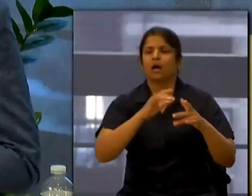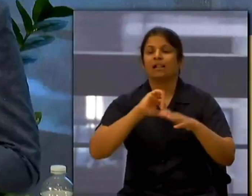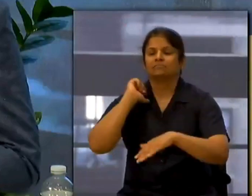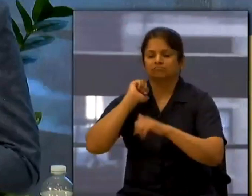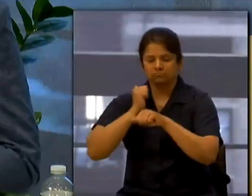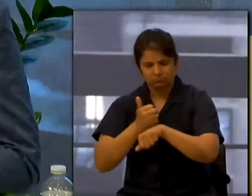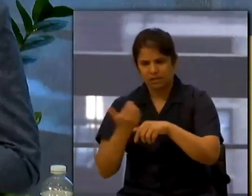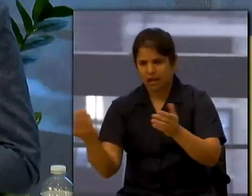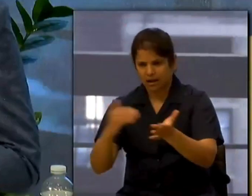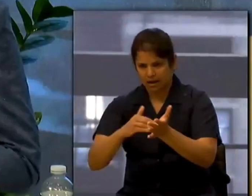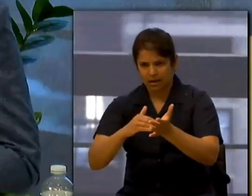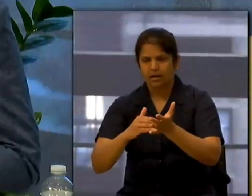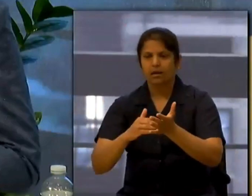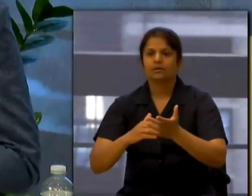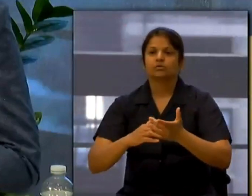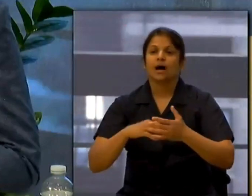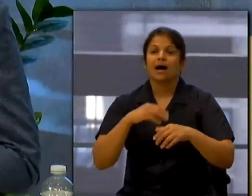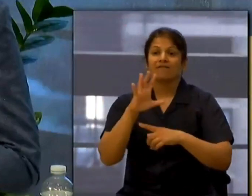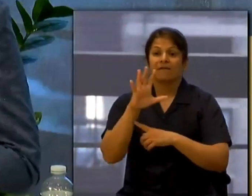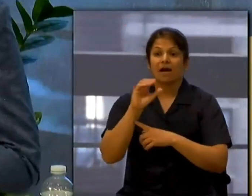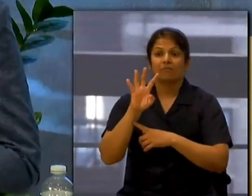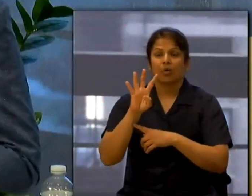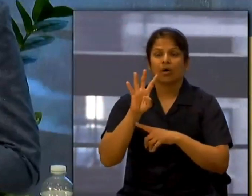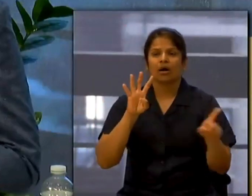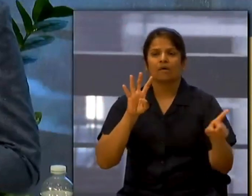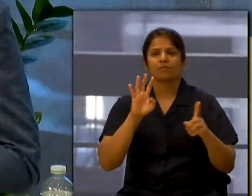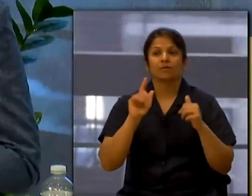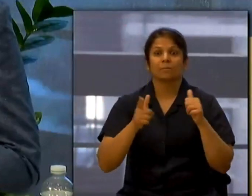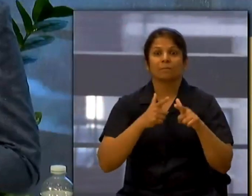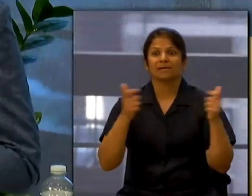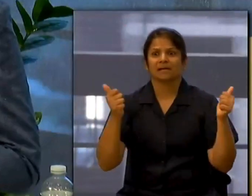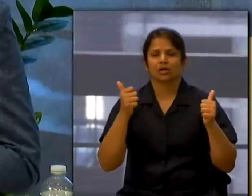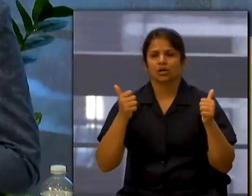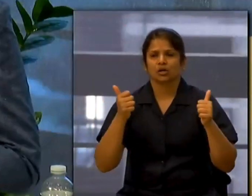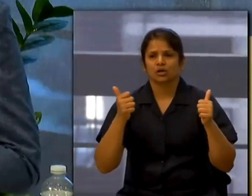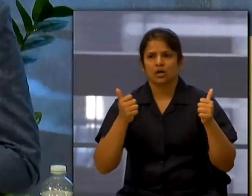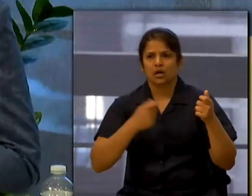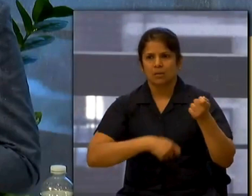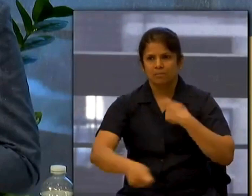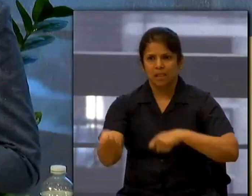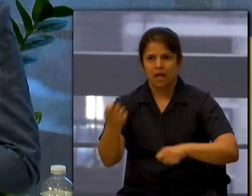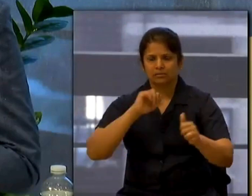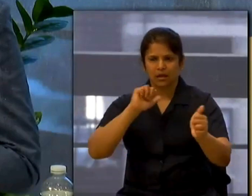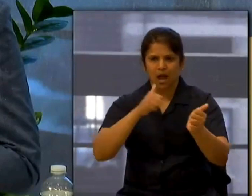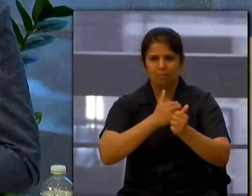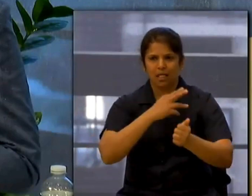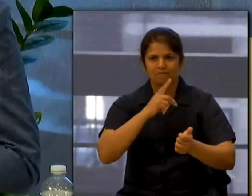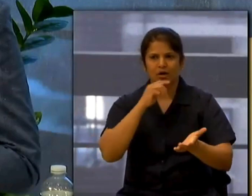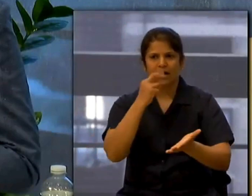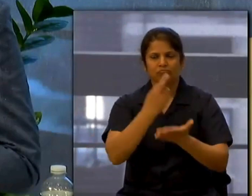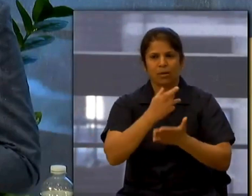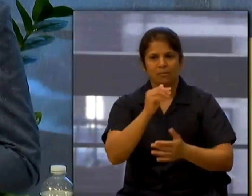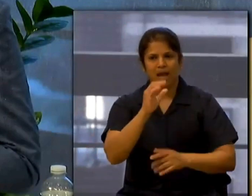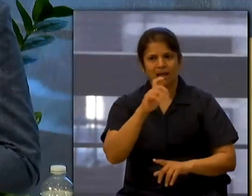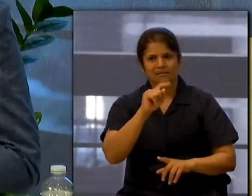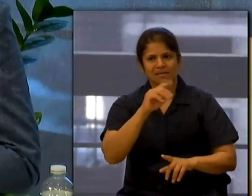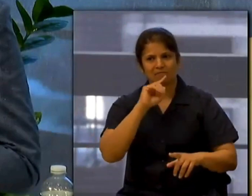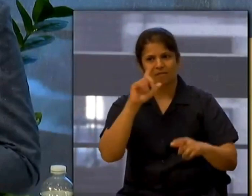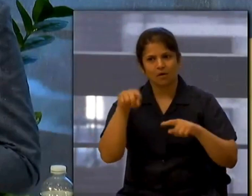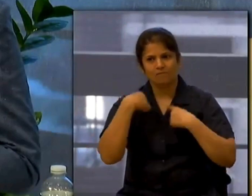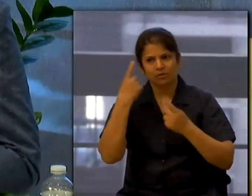the Rehabilitation Act in 47 years. I think it was very, very smart to package them